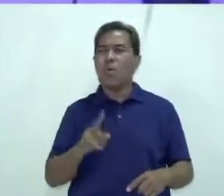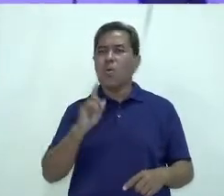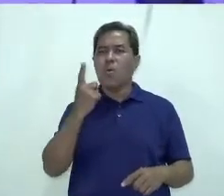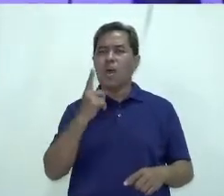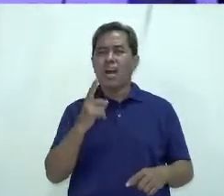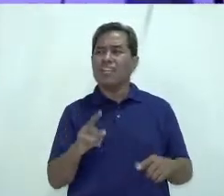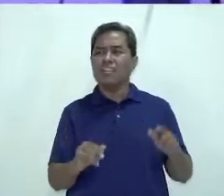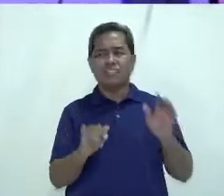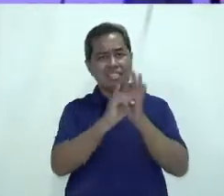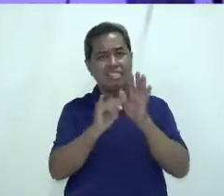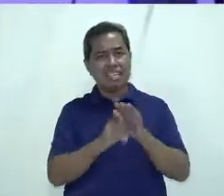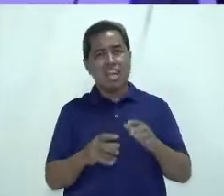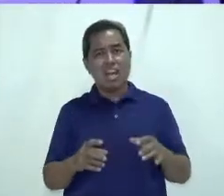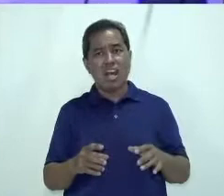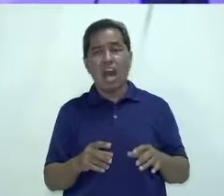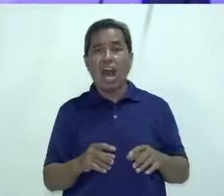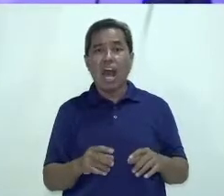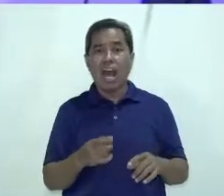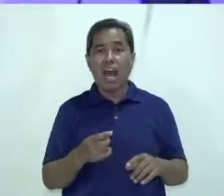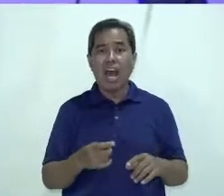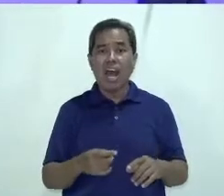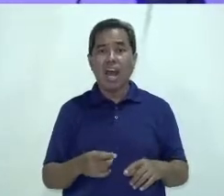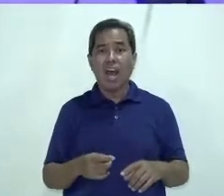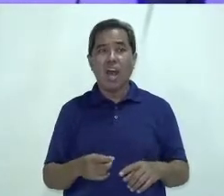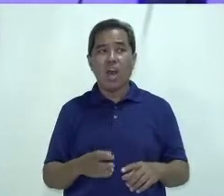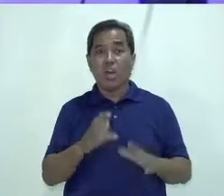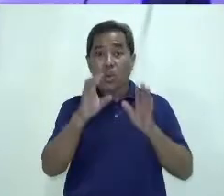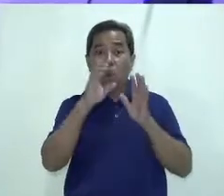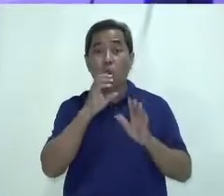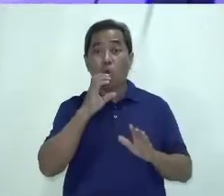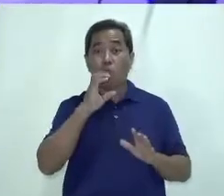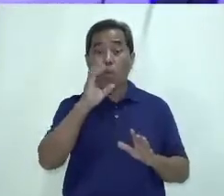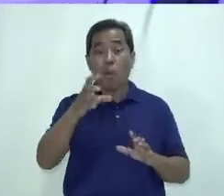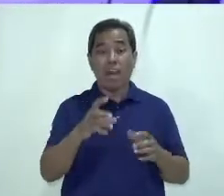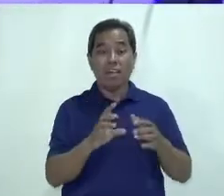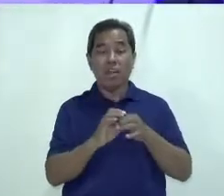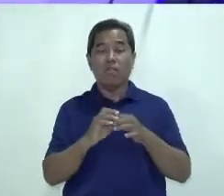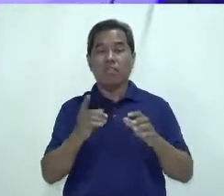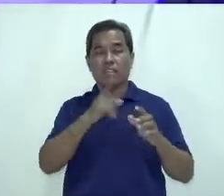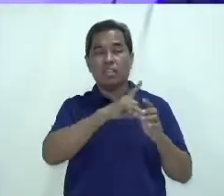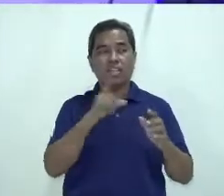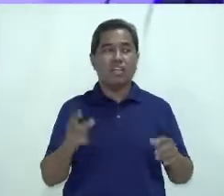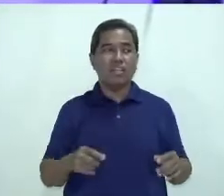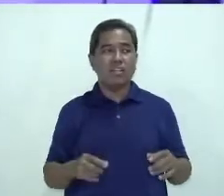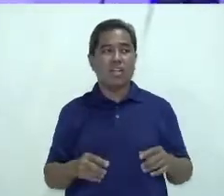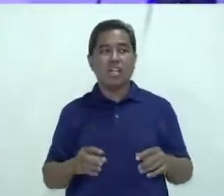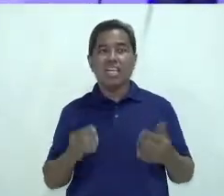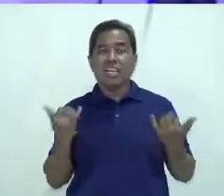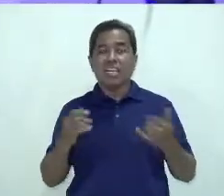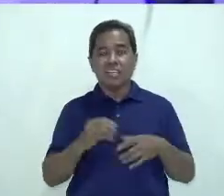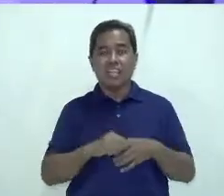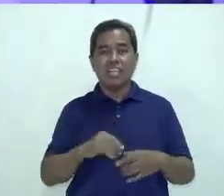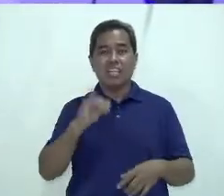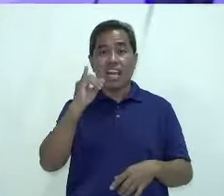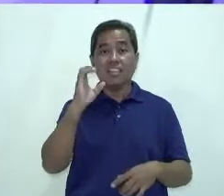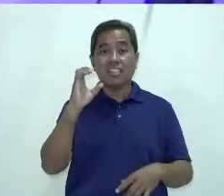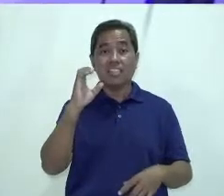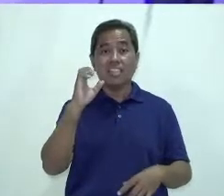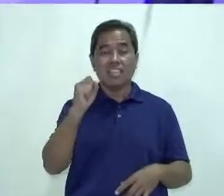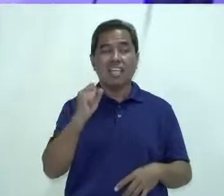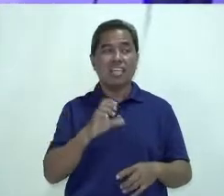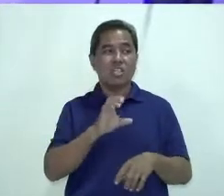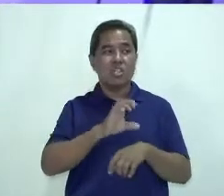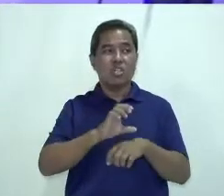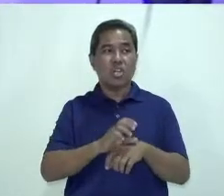a follower. You know, your tithes and offering, all of this is a blessing for us here at ICS Church.